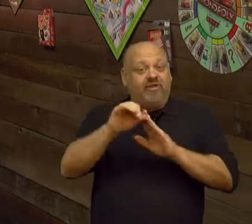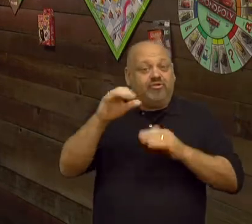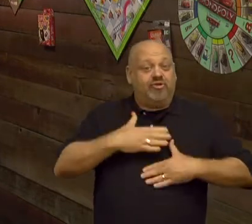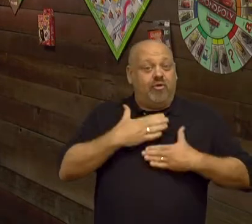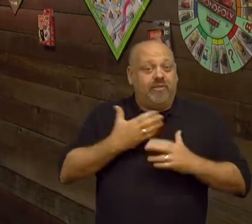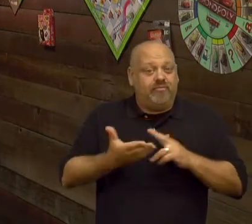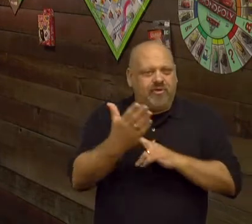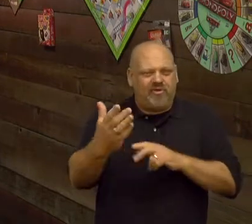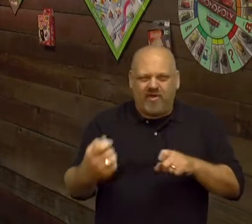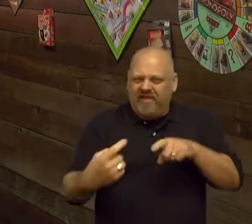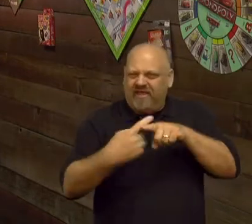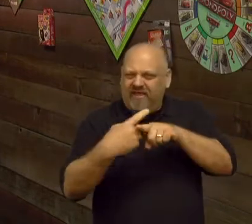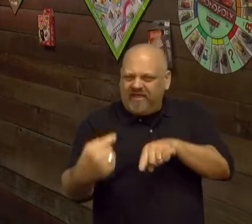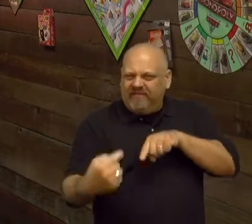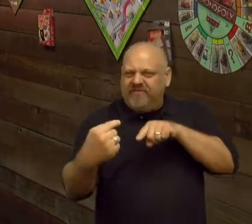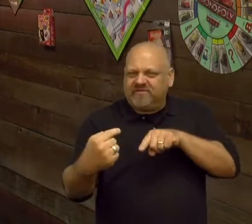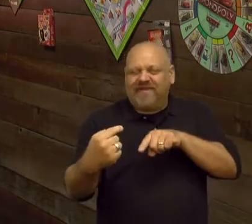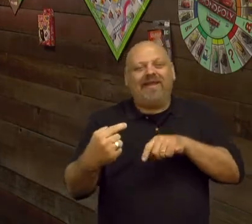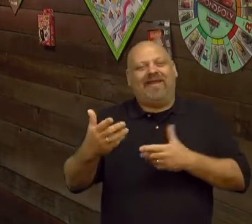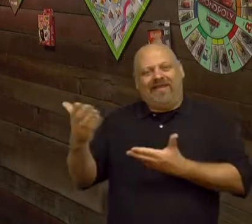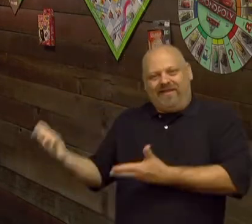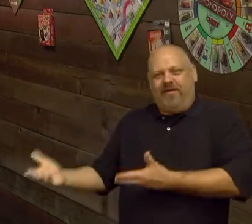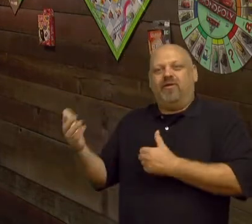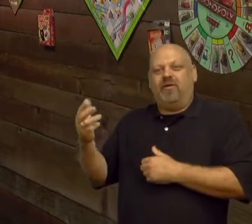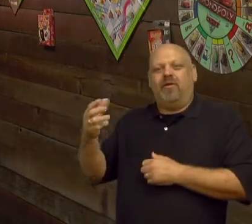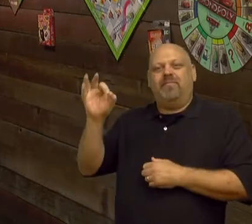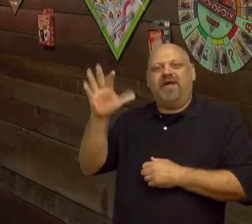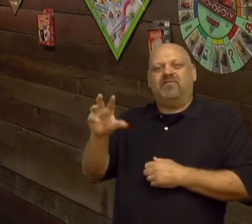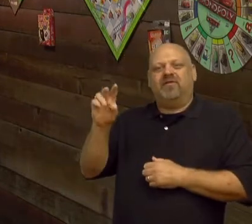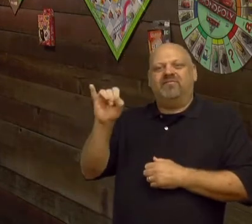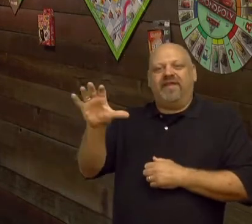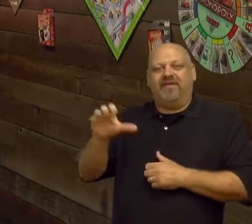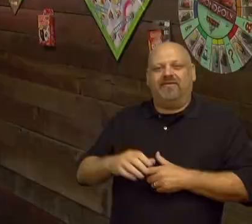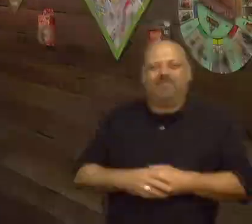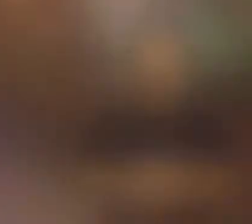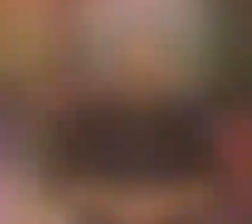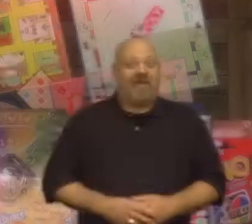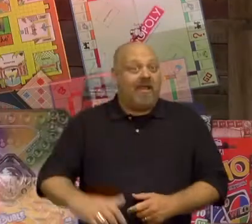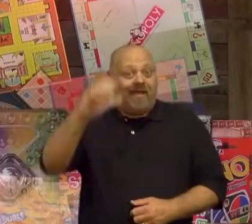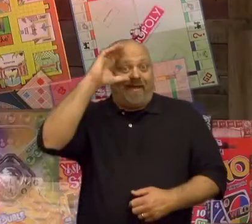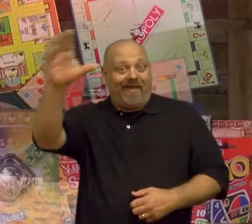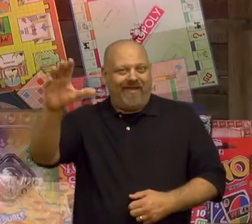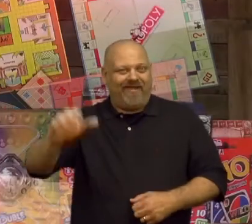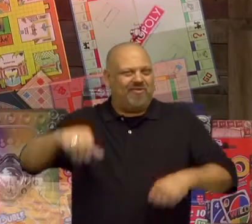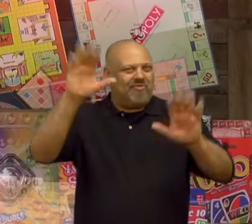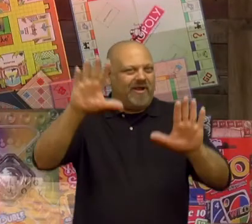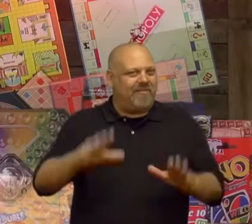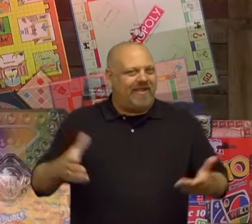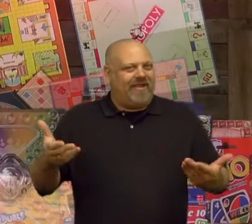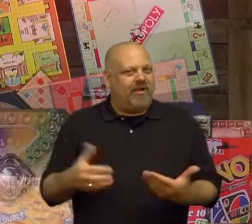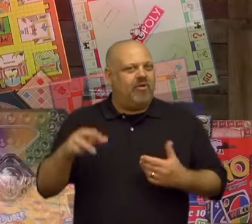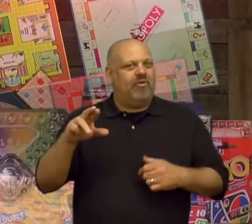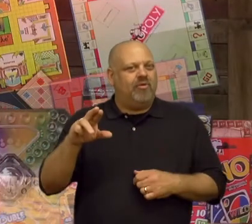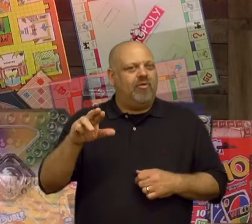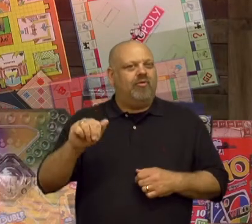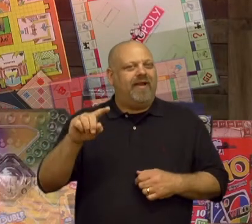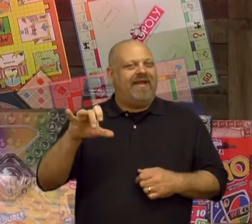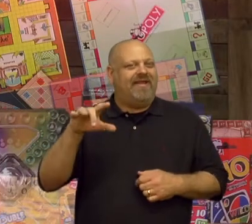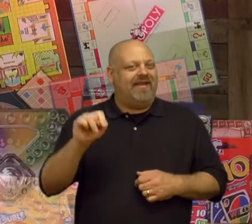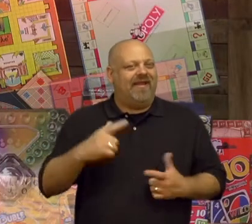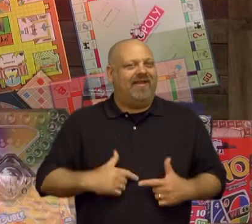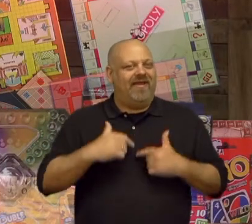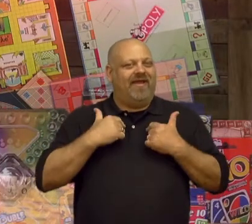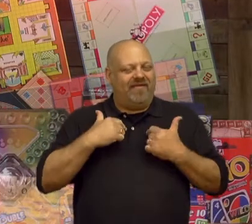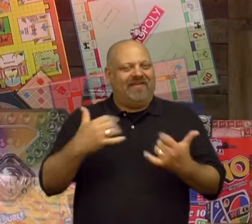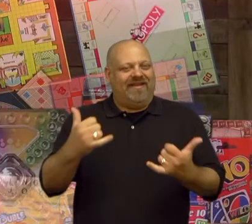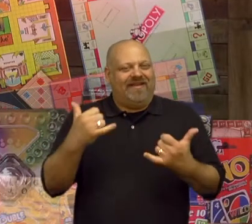the theme of finding joy through adversity. Here's Pastor Vic. Hi, it's great to be here at Radiant Life today.